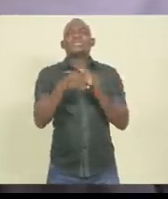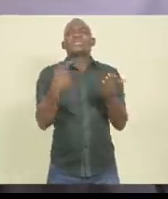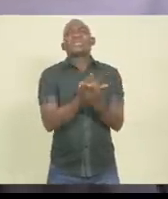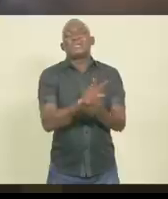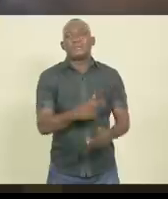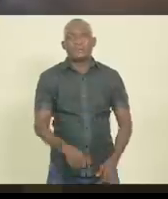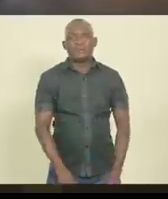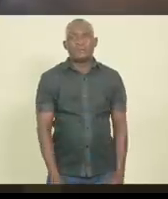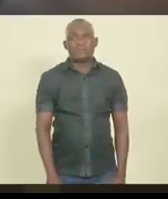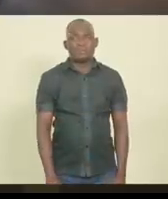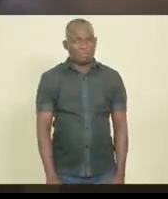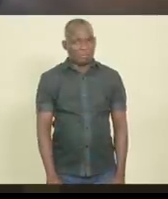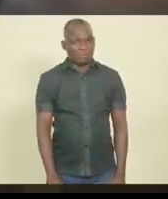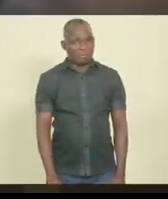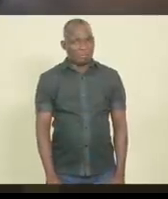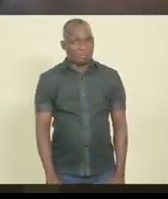Ghana.